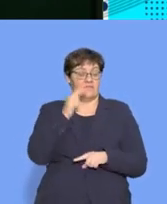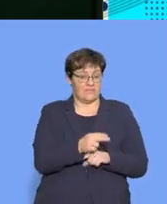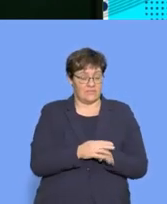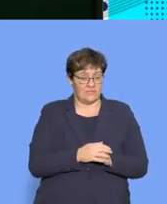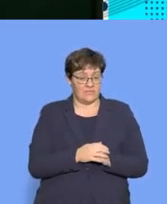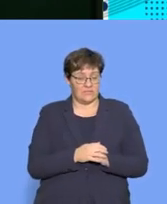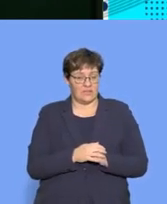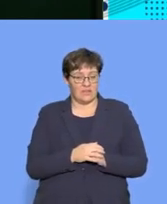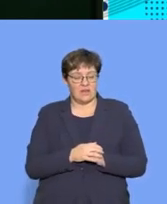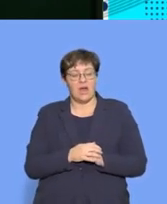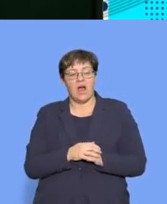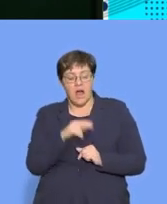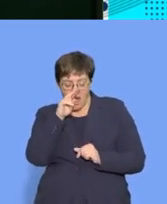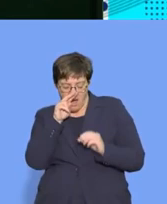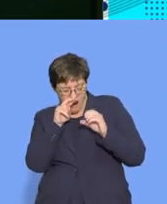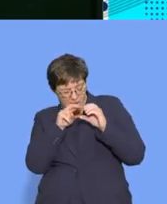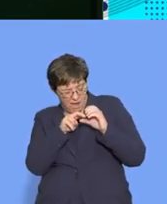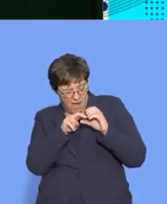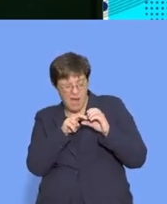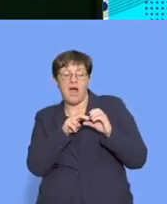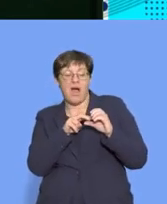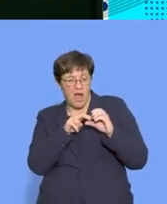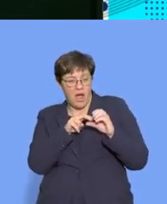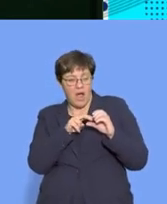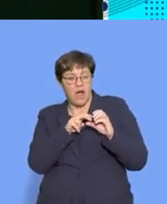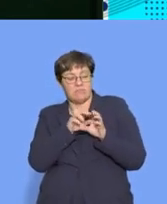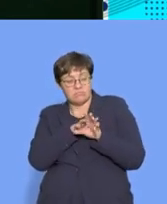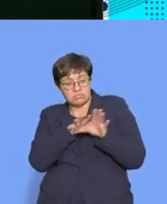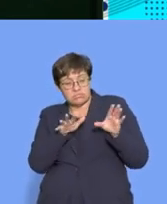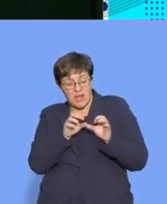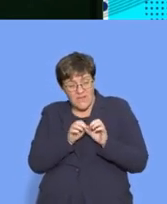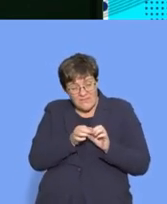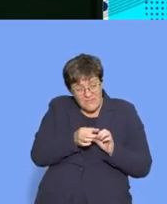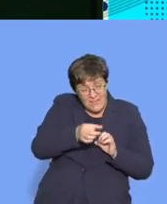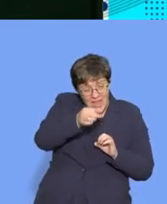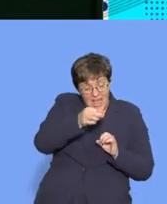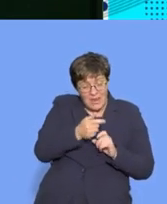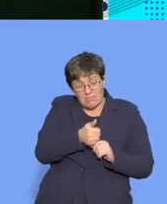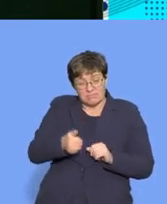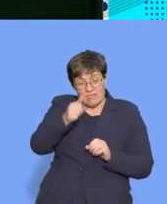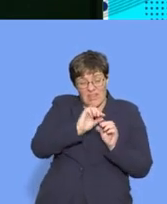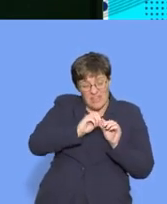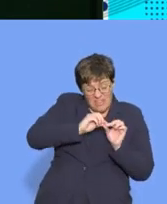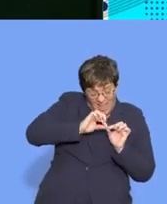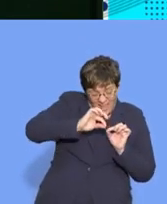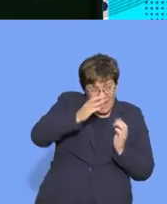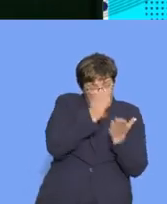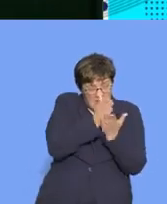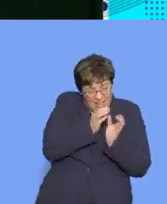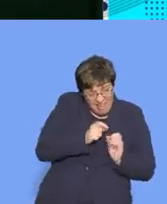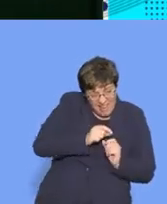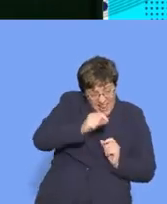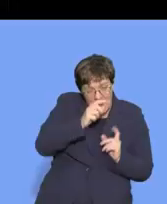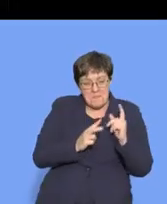the main vein, where there's lots and lots of xylem and phloem. So let's have a look at this